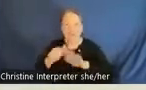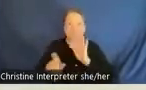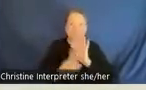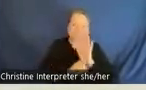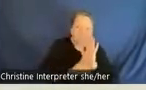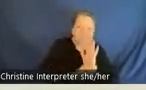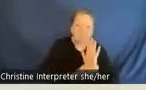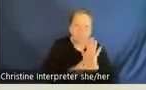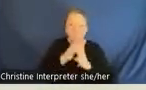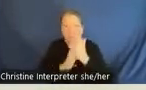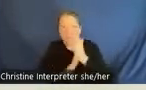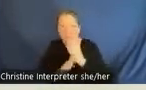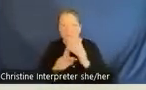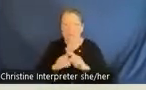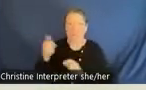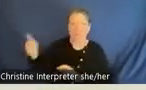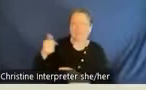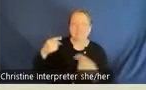struggle.